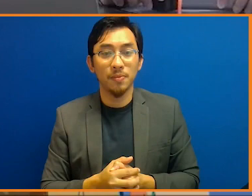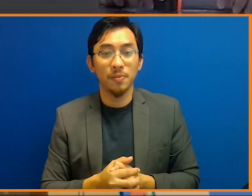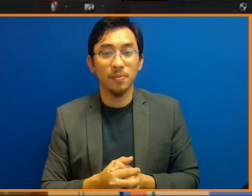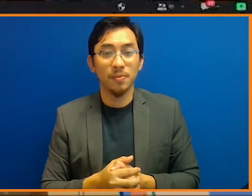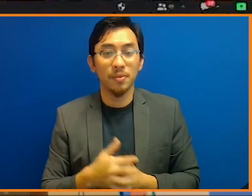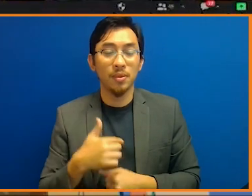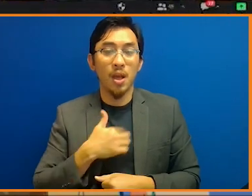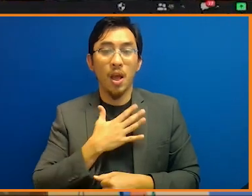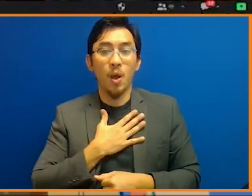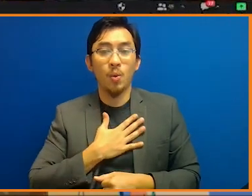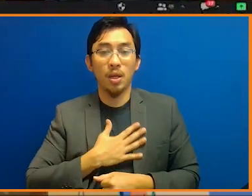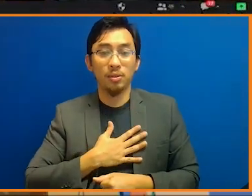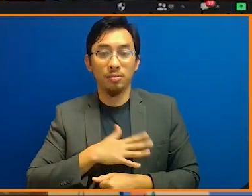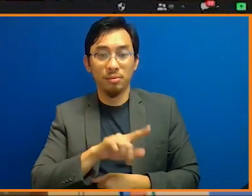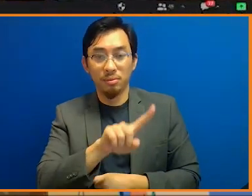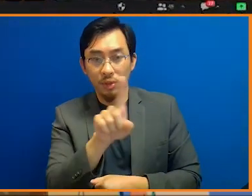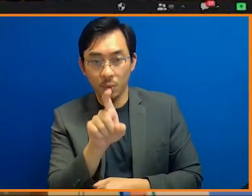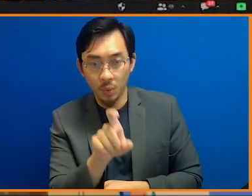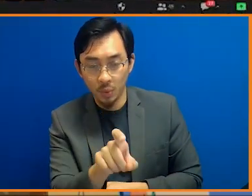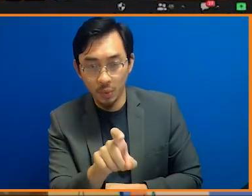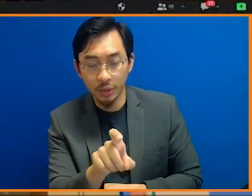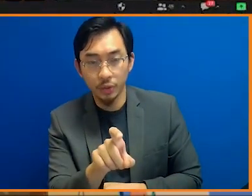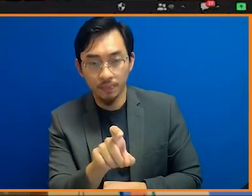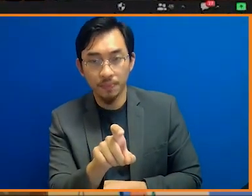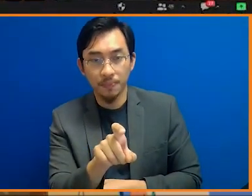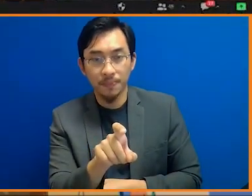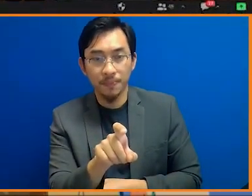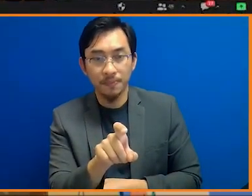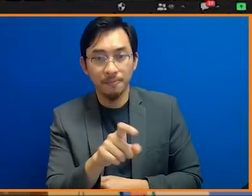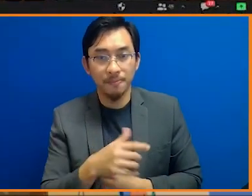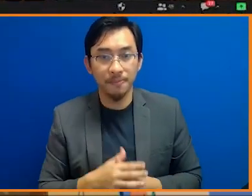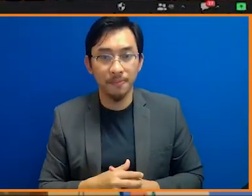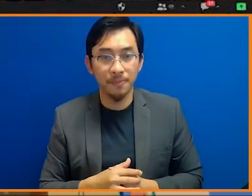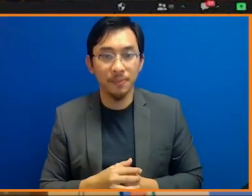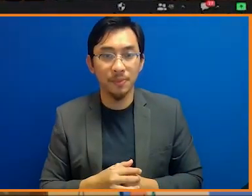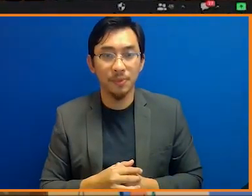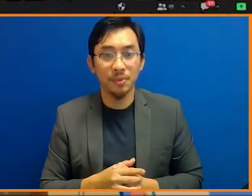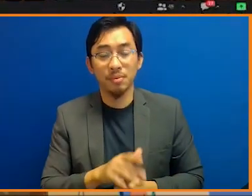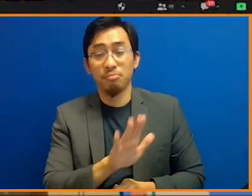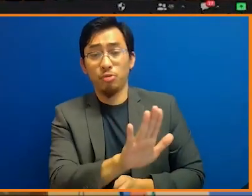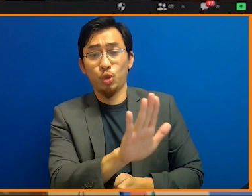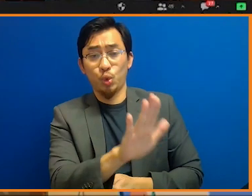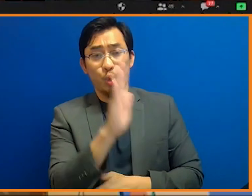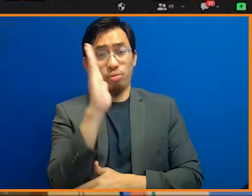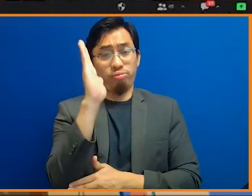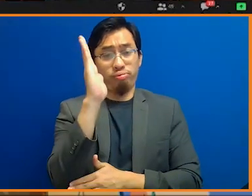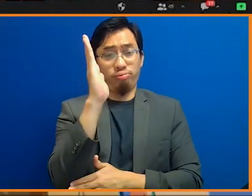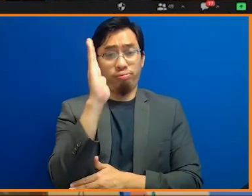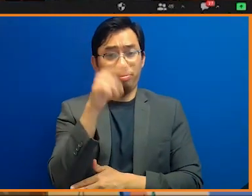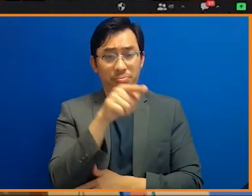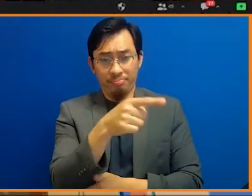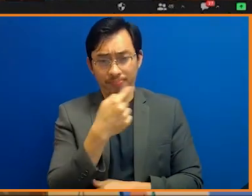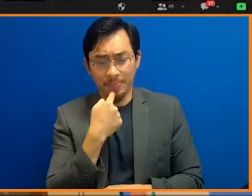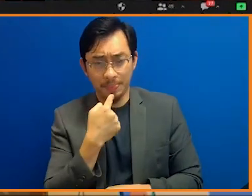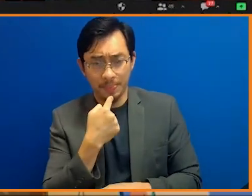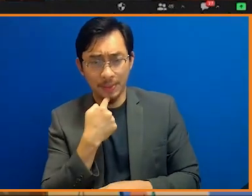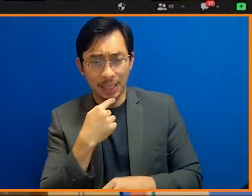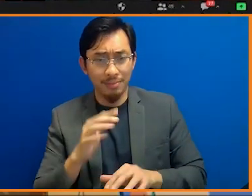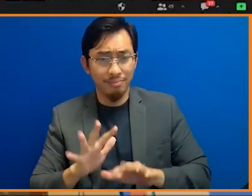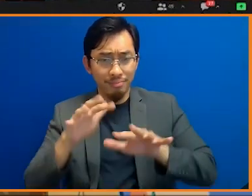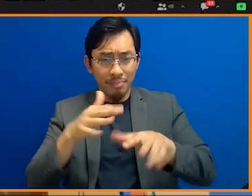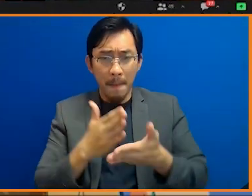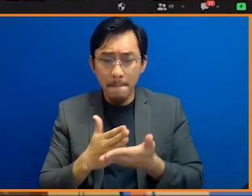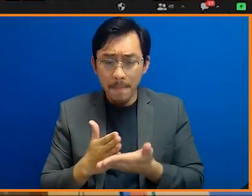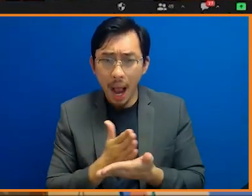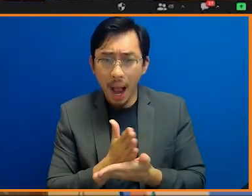presentation. I would like to ask, as based on your presentation,